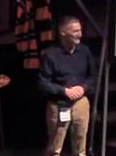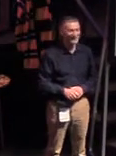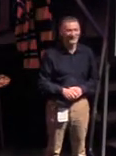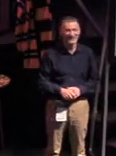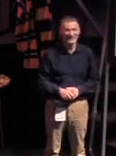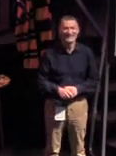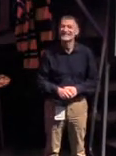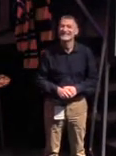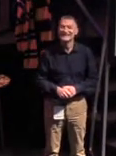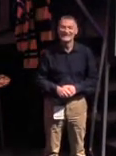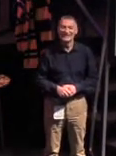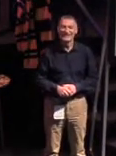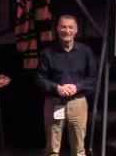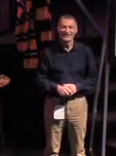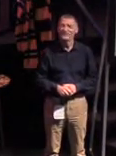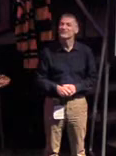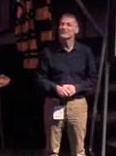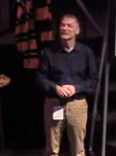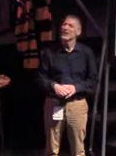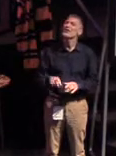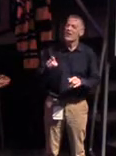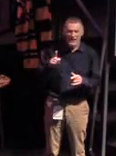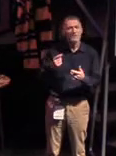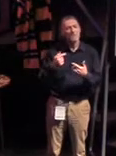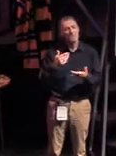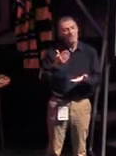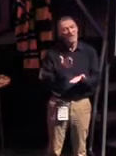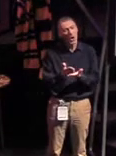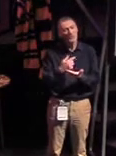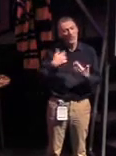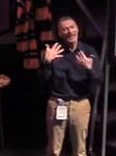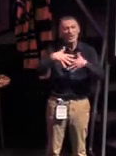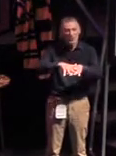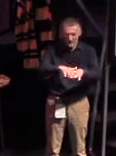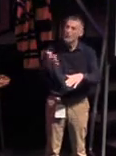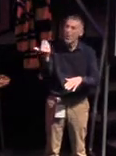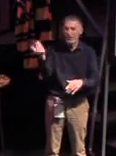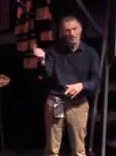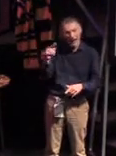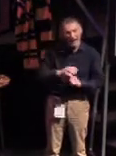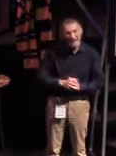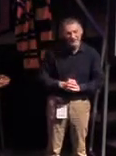And in the spirit of inclusion, you are very welcome to come back in once you've claimed your bag.